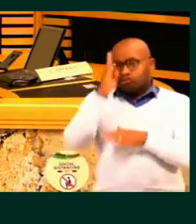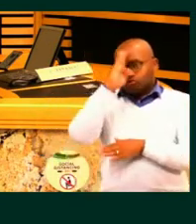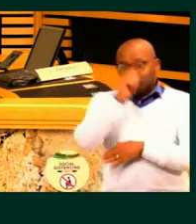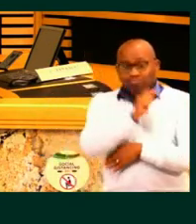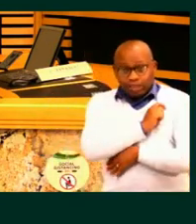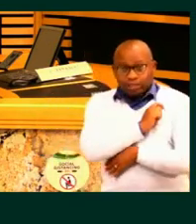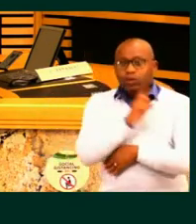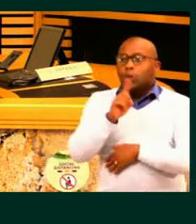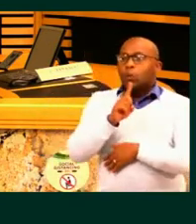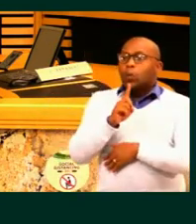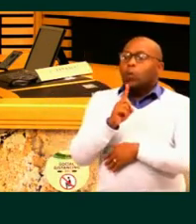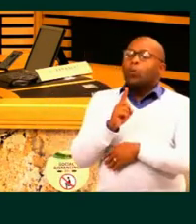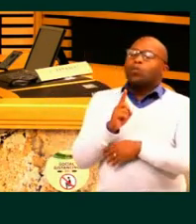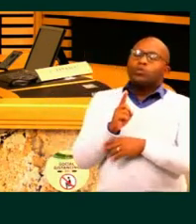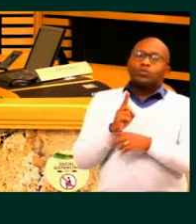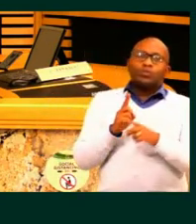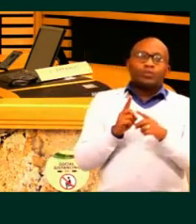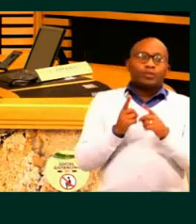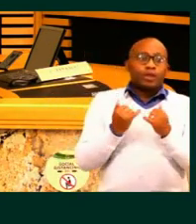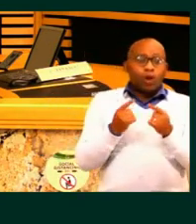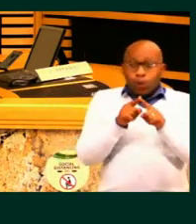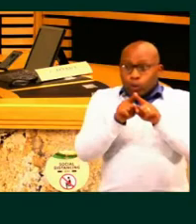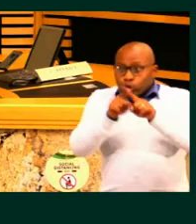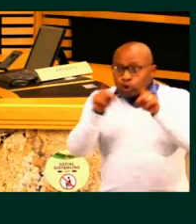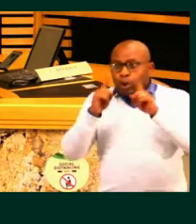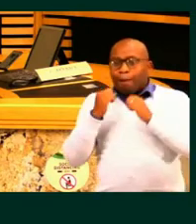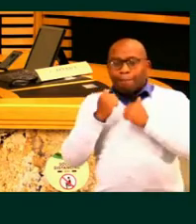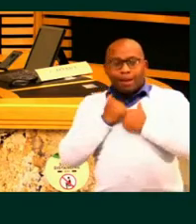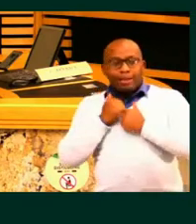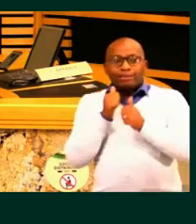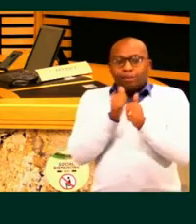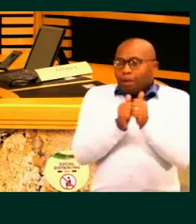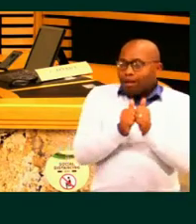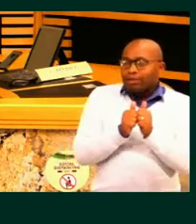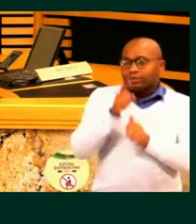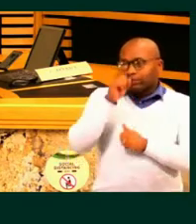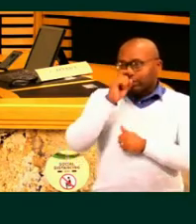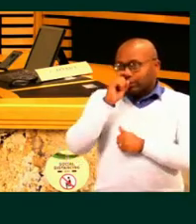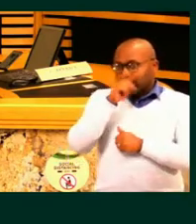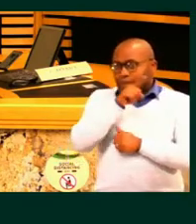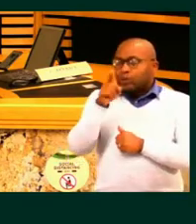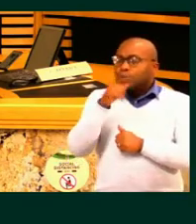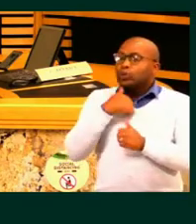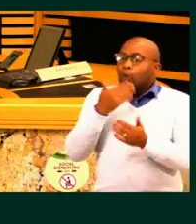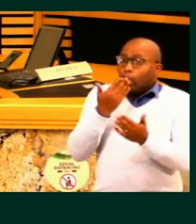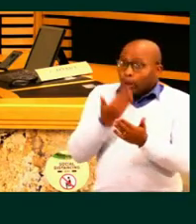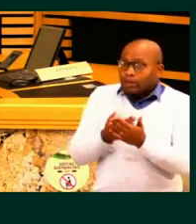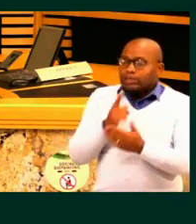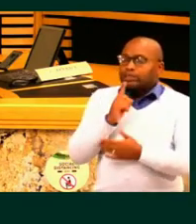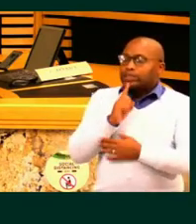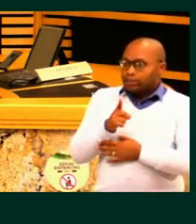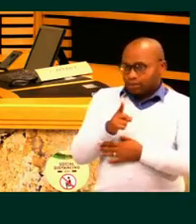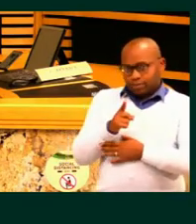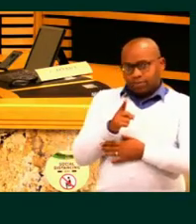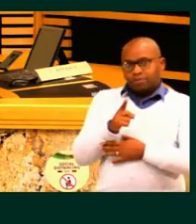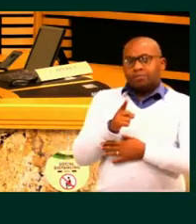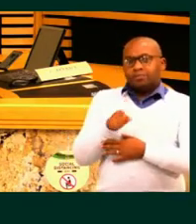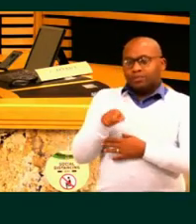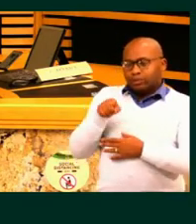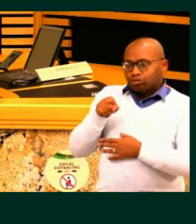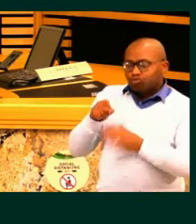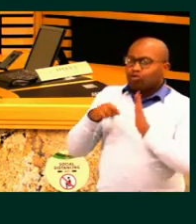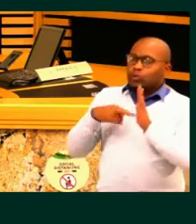grandparents seated in this sitting that we will proudly be able to attest to having played this critical